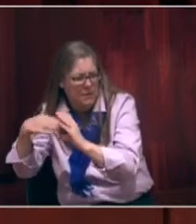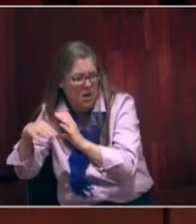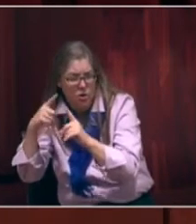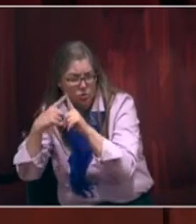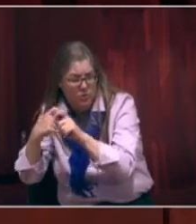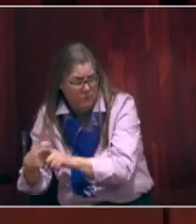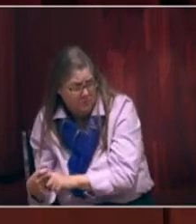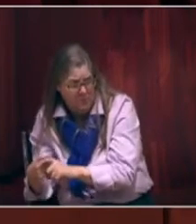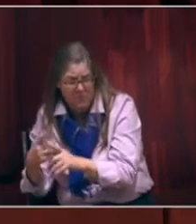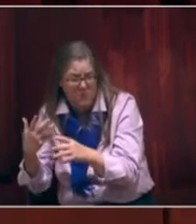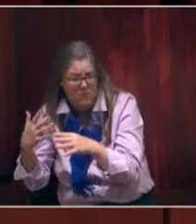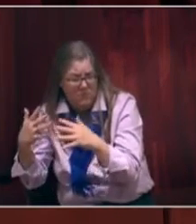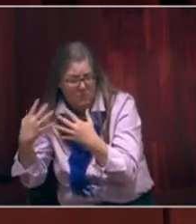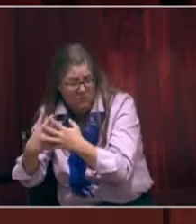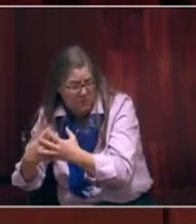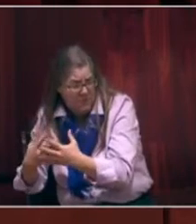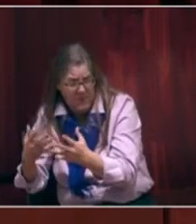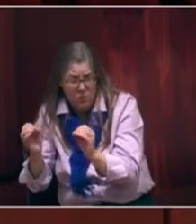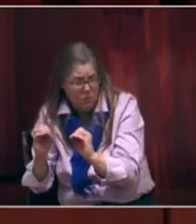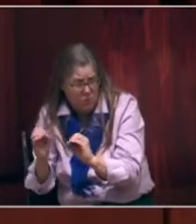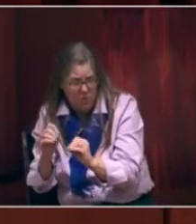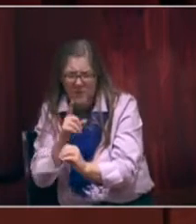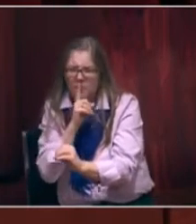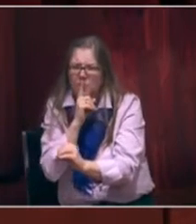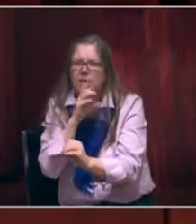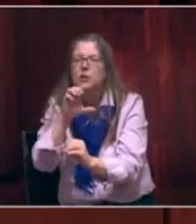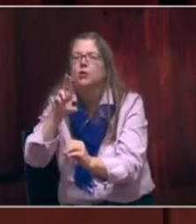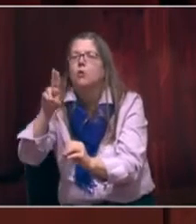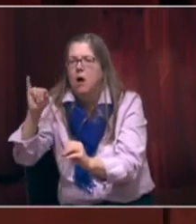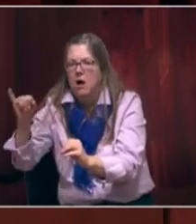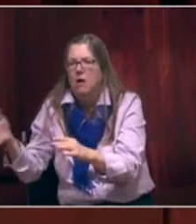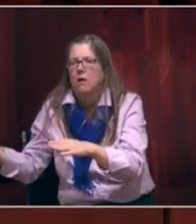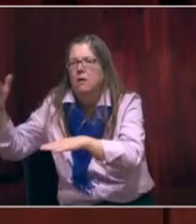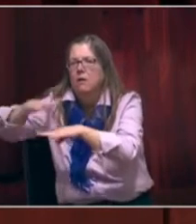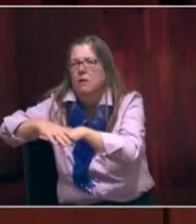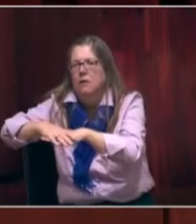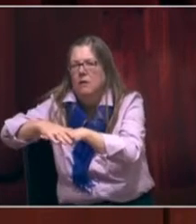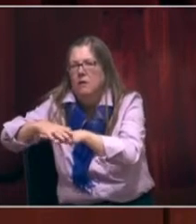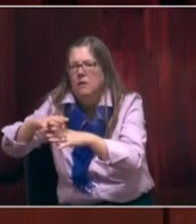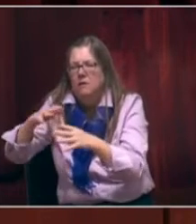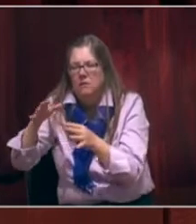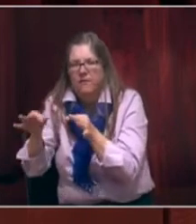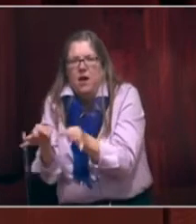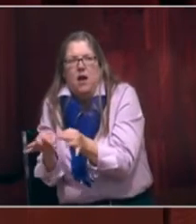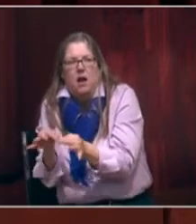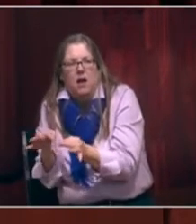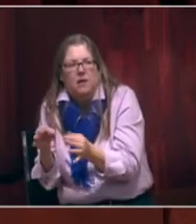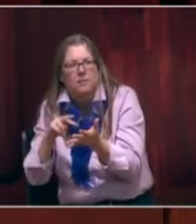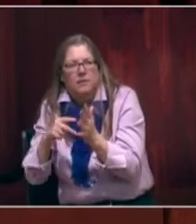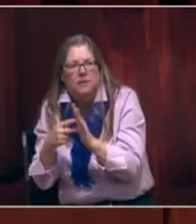the prescriptive nature of those laws, but when those laws are silent, the CUI program fills the void and defines